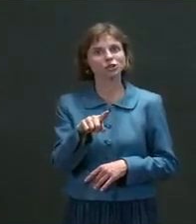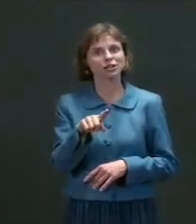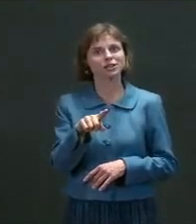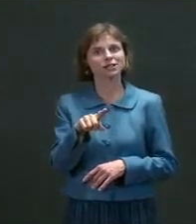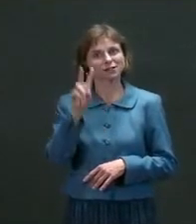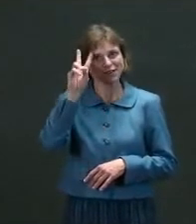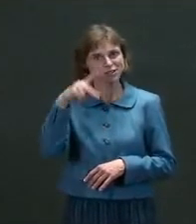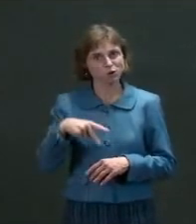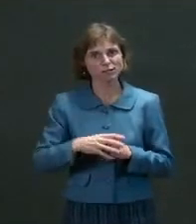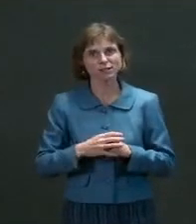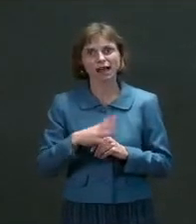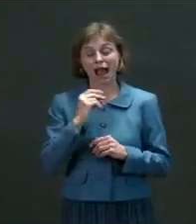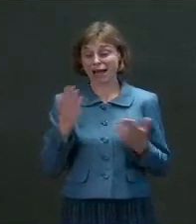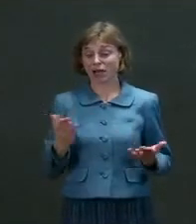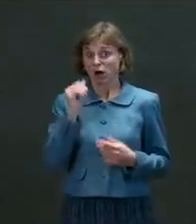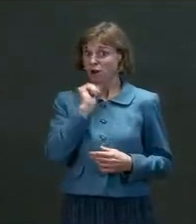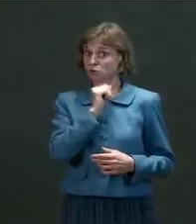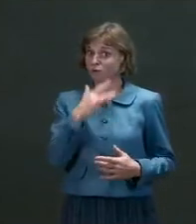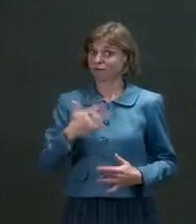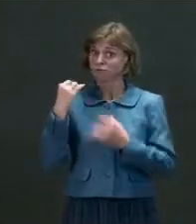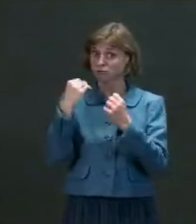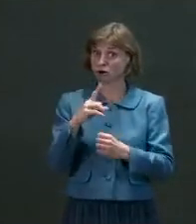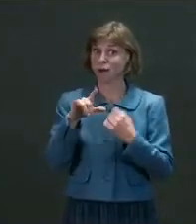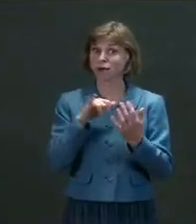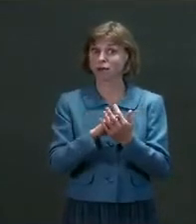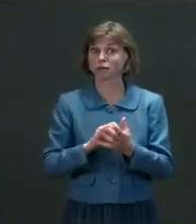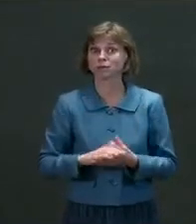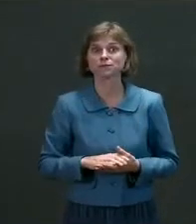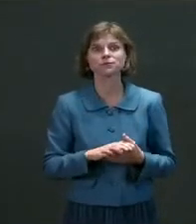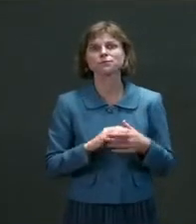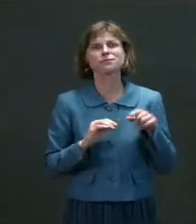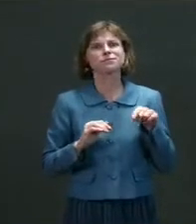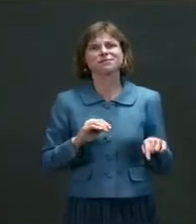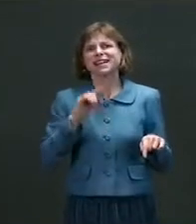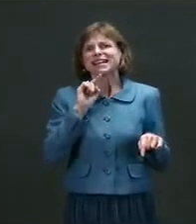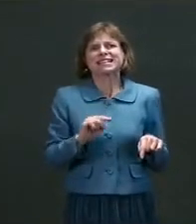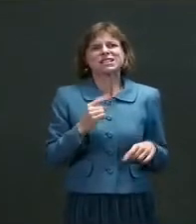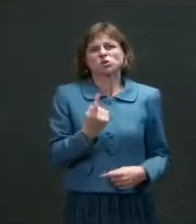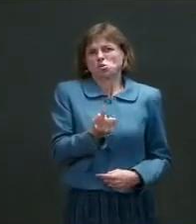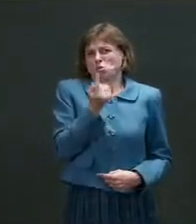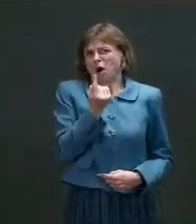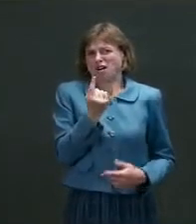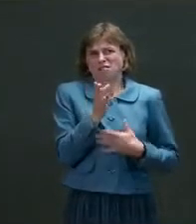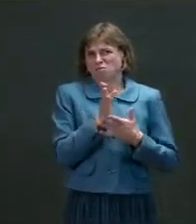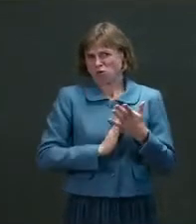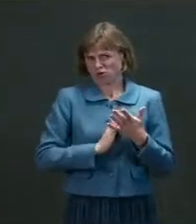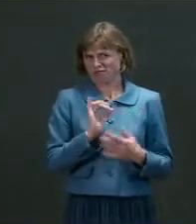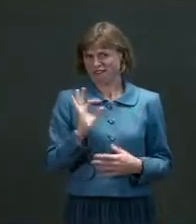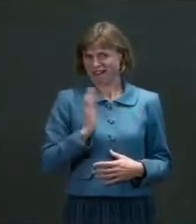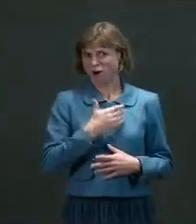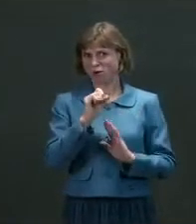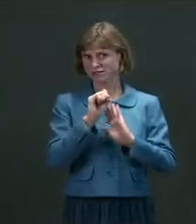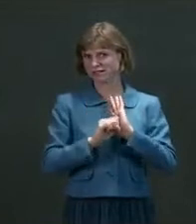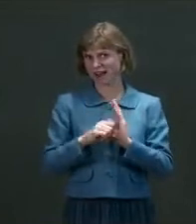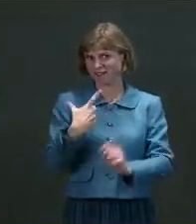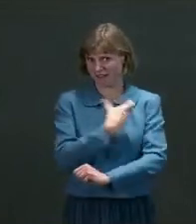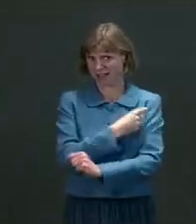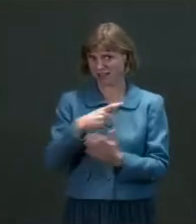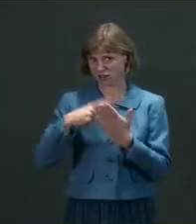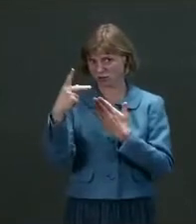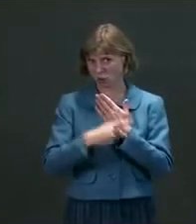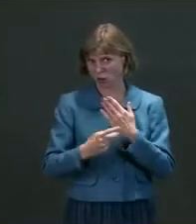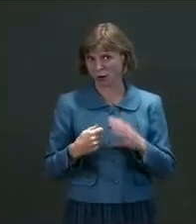something that here in Arizona we feel strongly about. So this is just one portion of our state vaccination plan. So